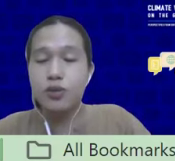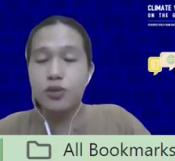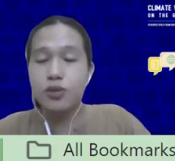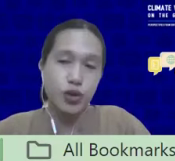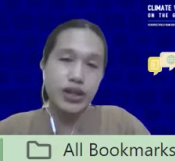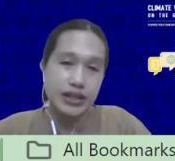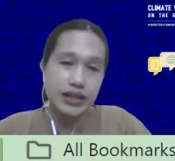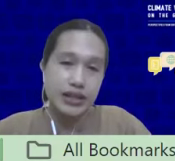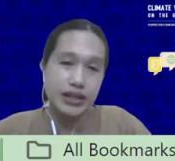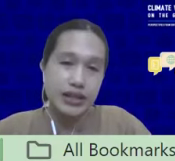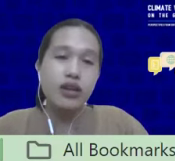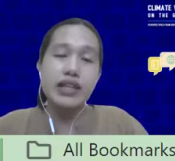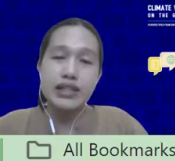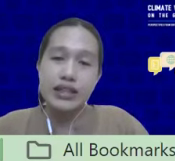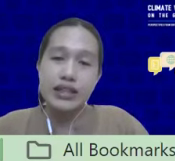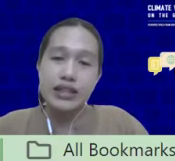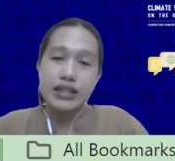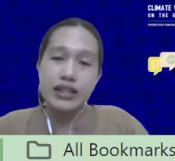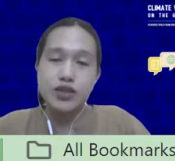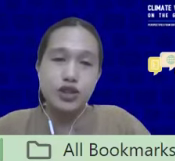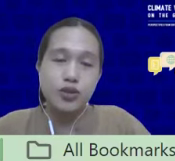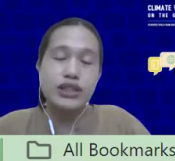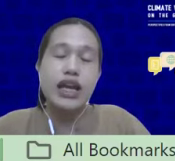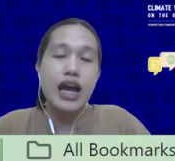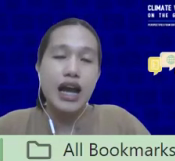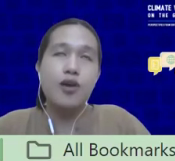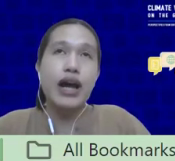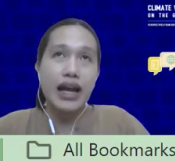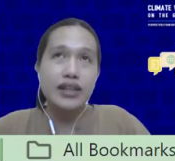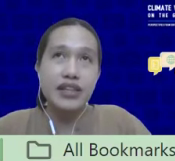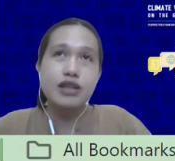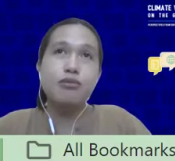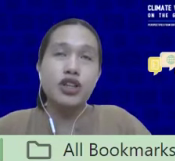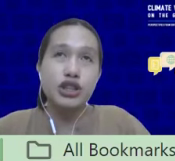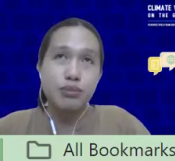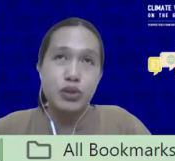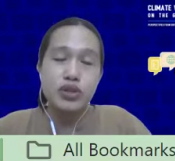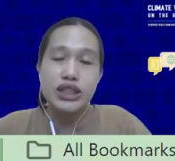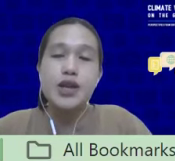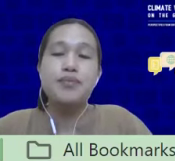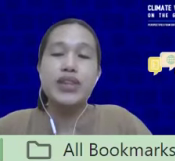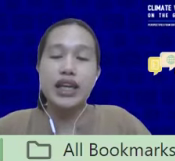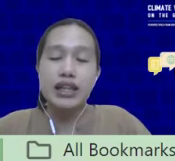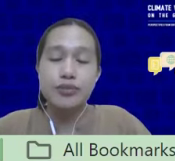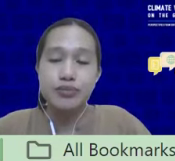from fossil fuels. So all of these examples actually shows how activism contributes